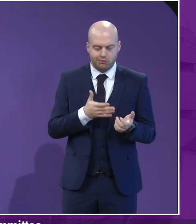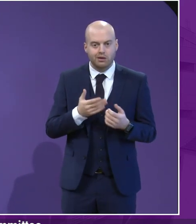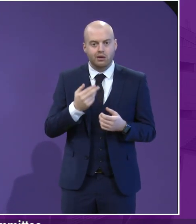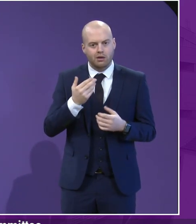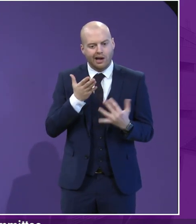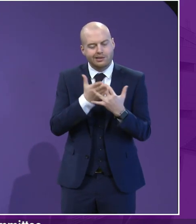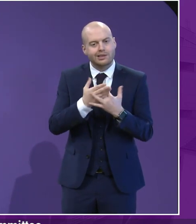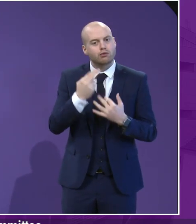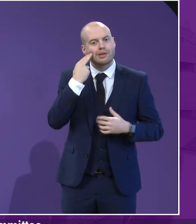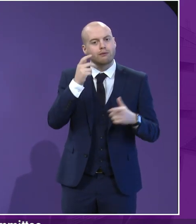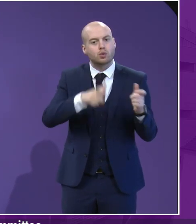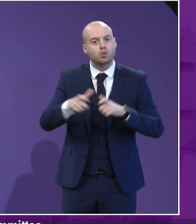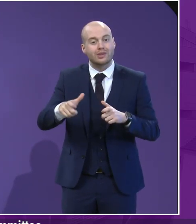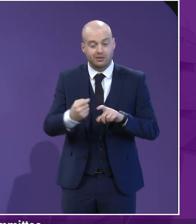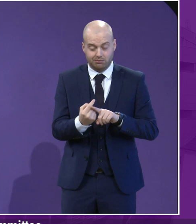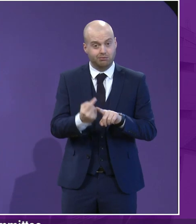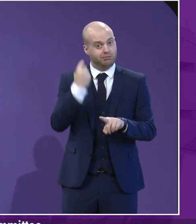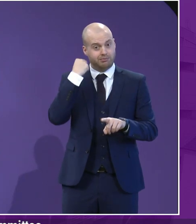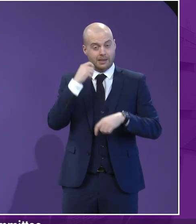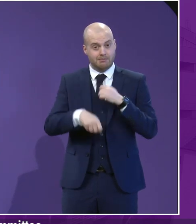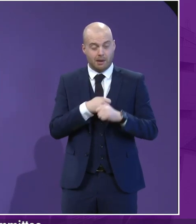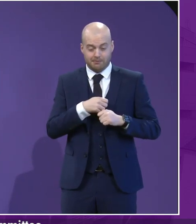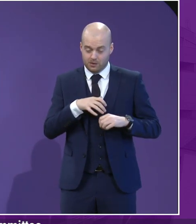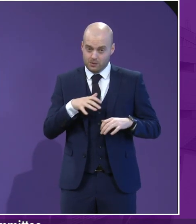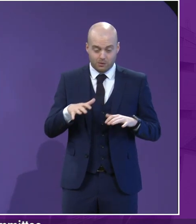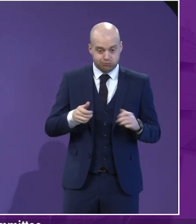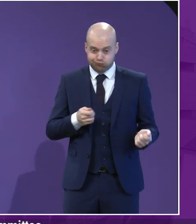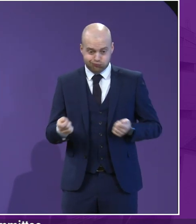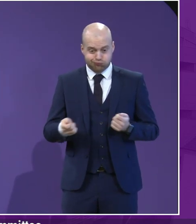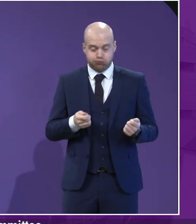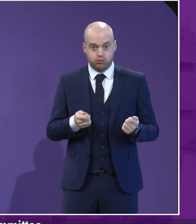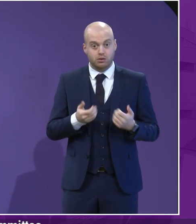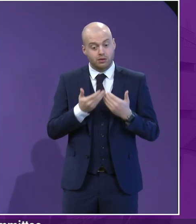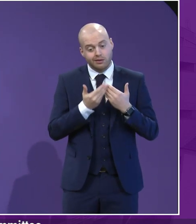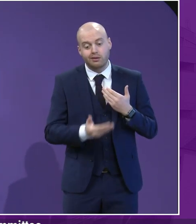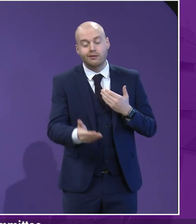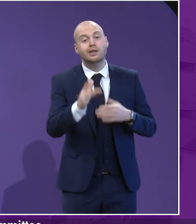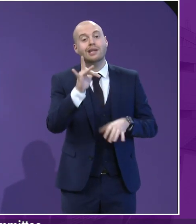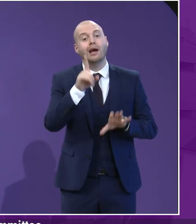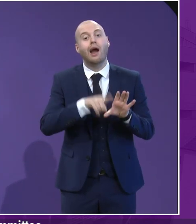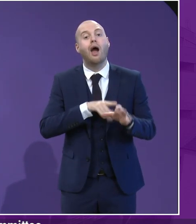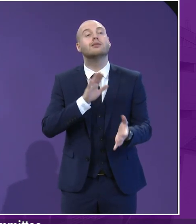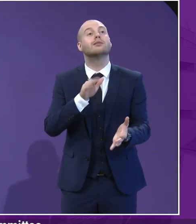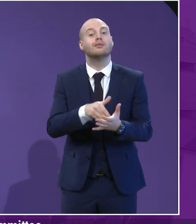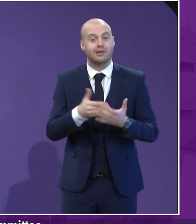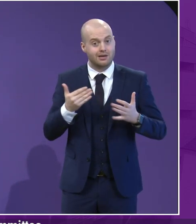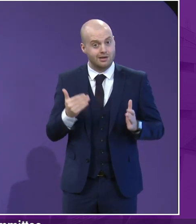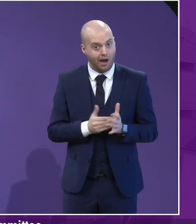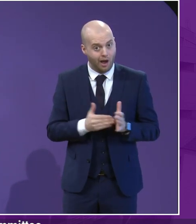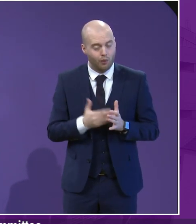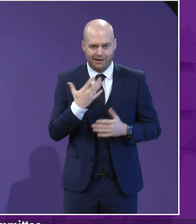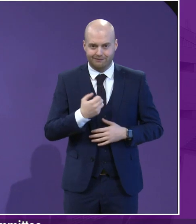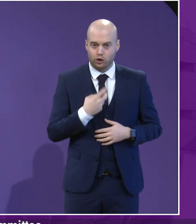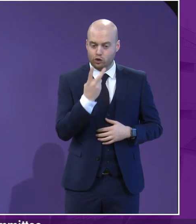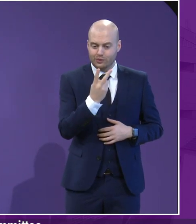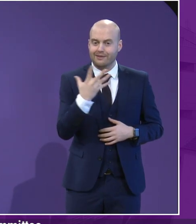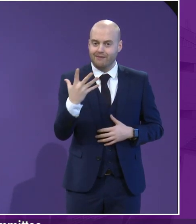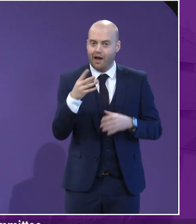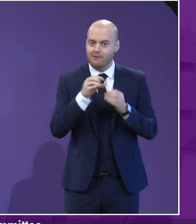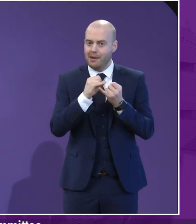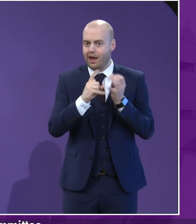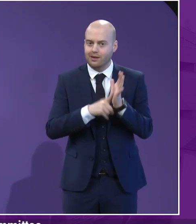at Heriot-Watt, I thought that there was an opportunity for a Scottish university to emulate that kind of provision. Couldn't make